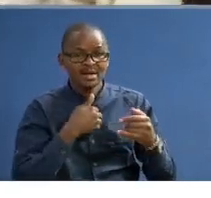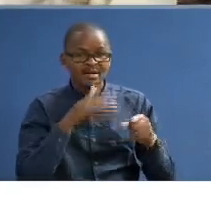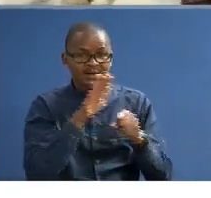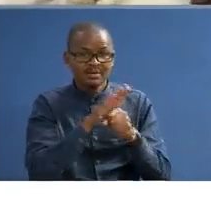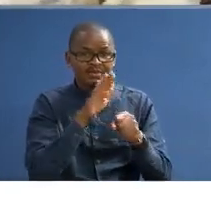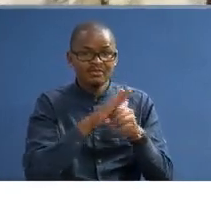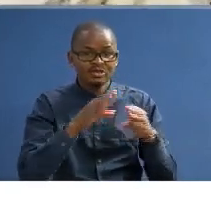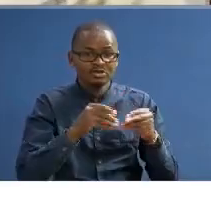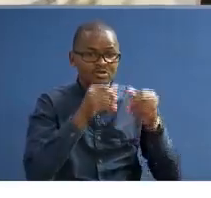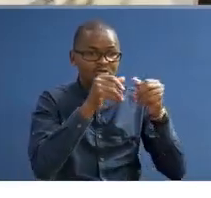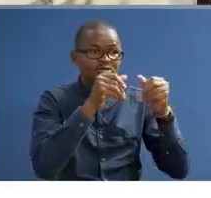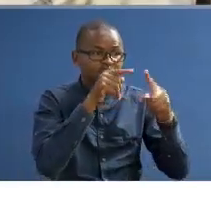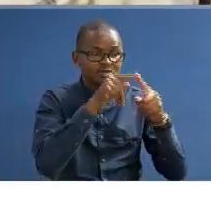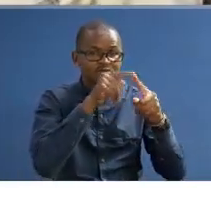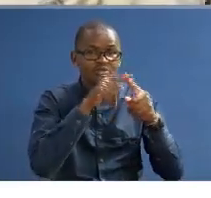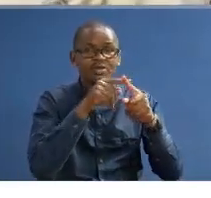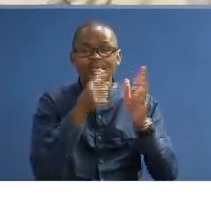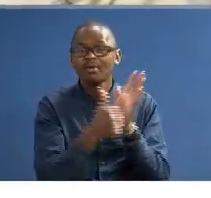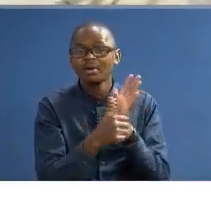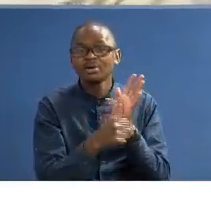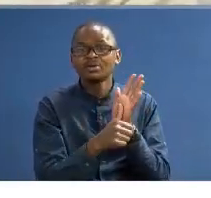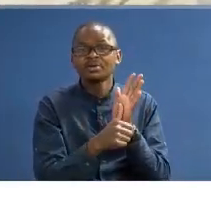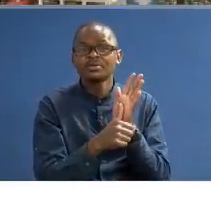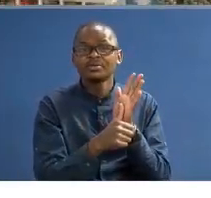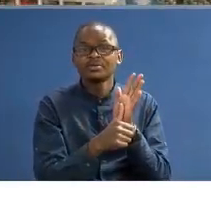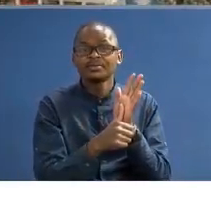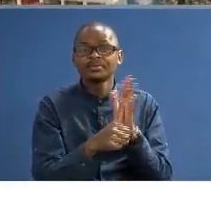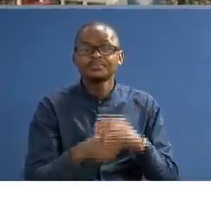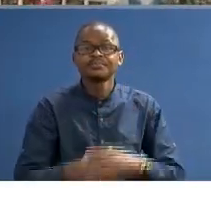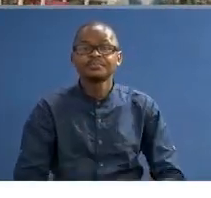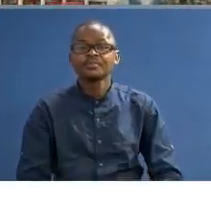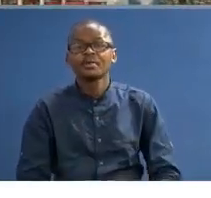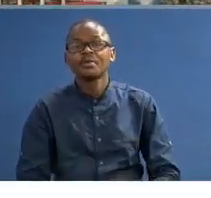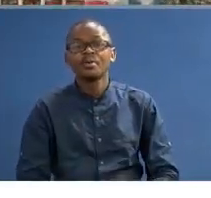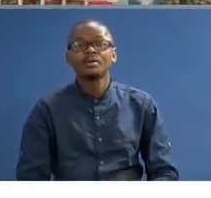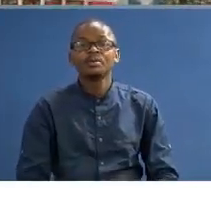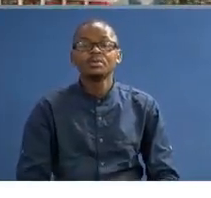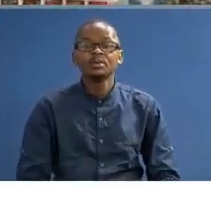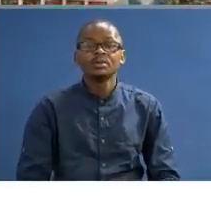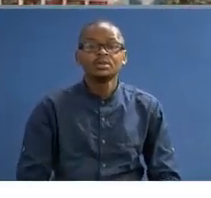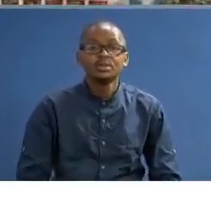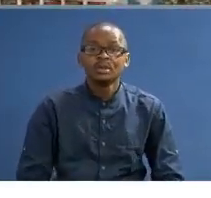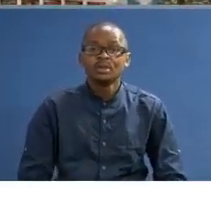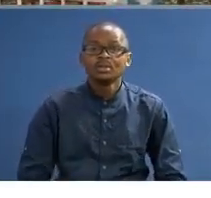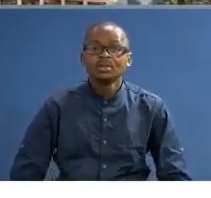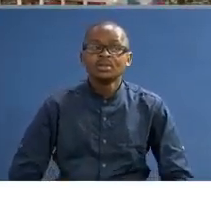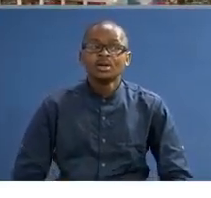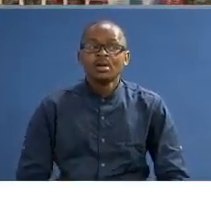long-lasting solution to the situation. Elias Ombogo, KUTV.